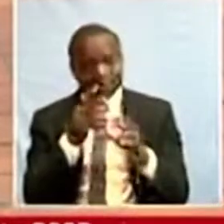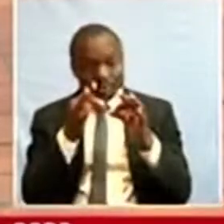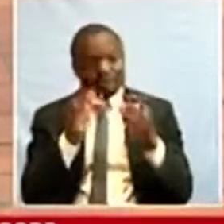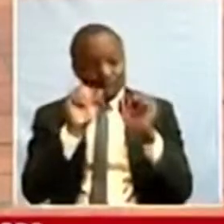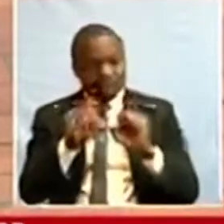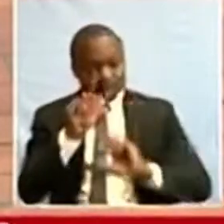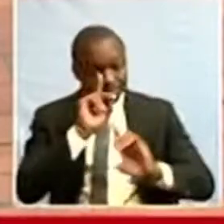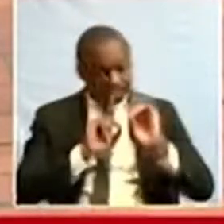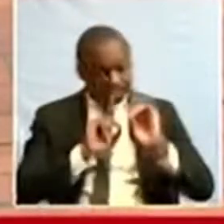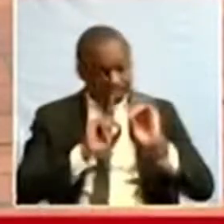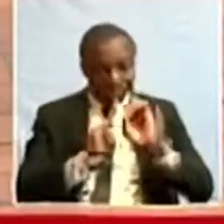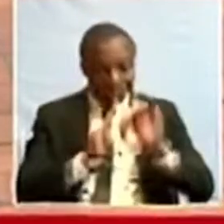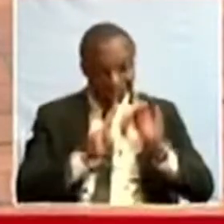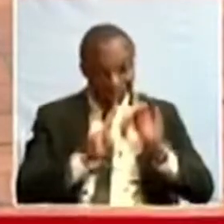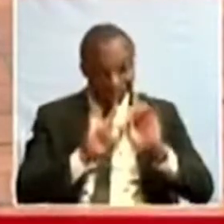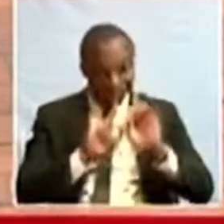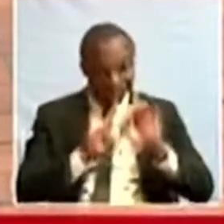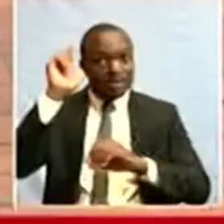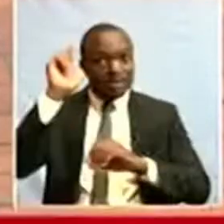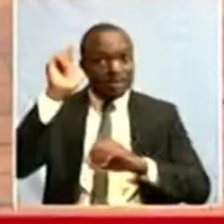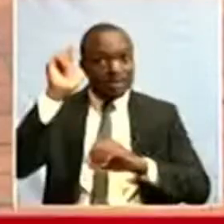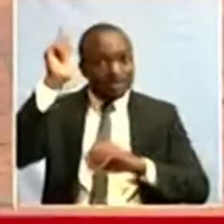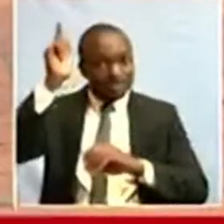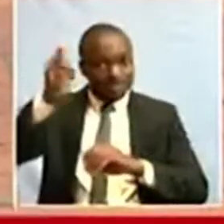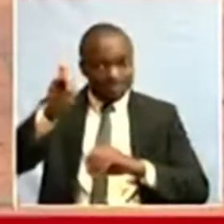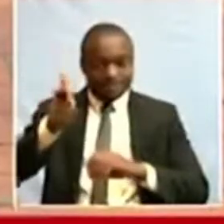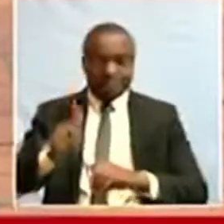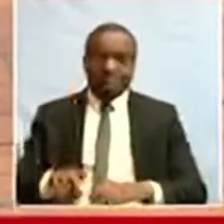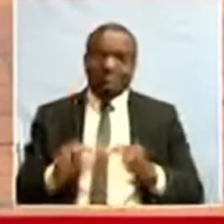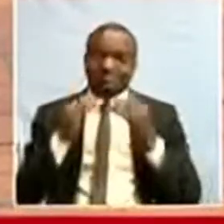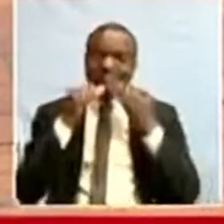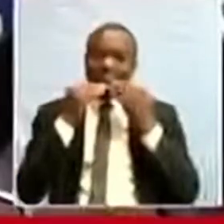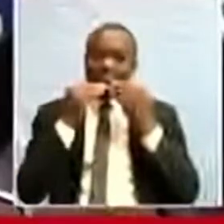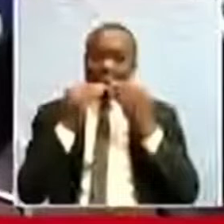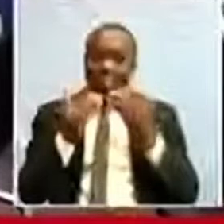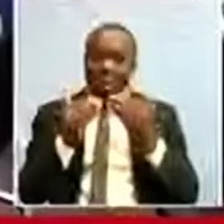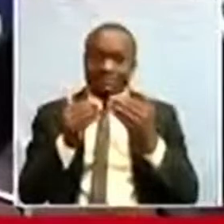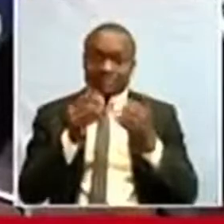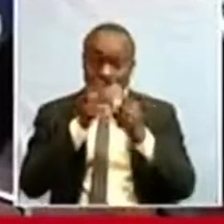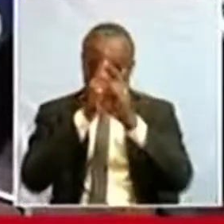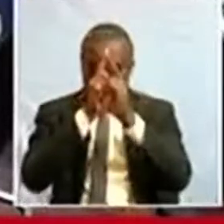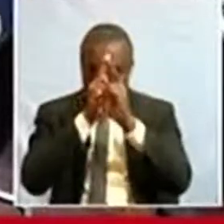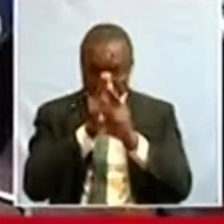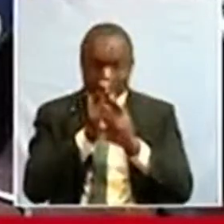with the PS at that date. Thank you, Honorable